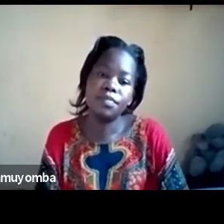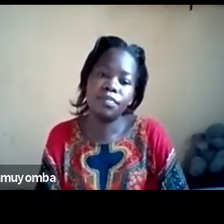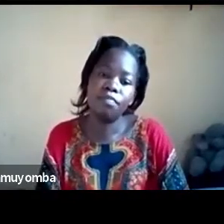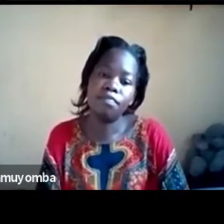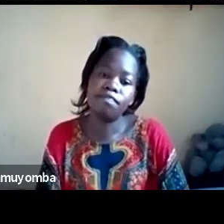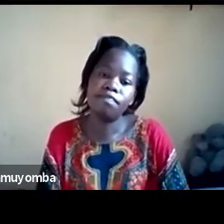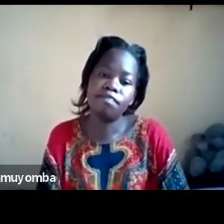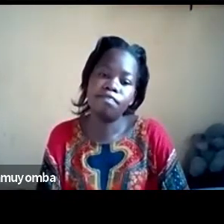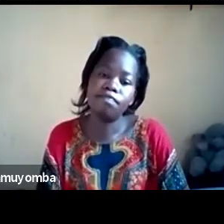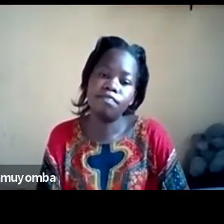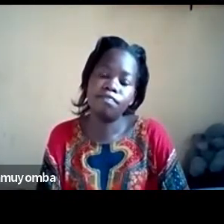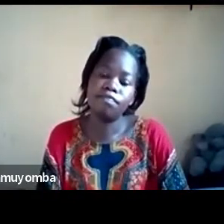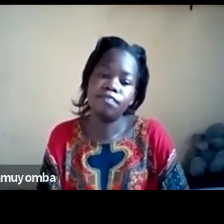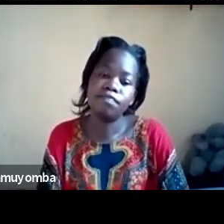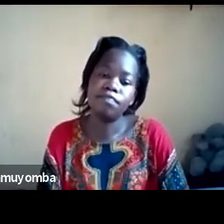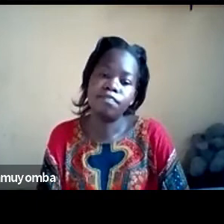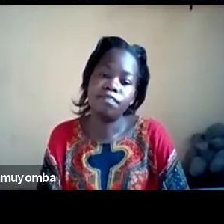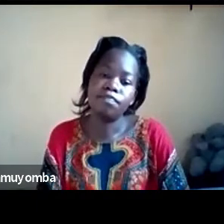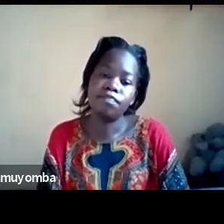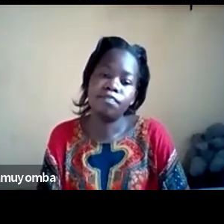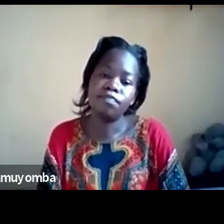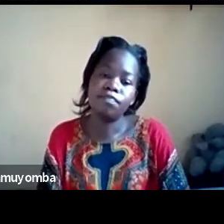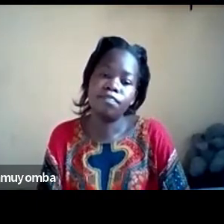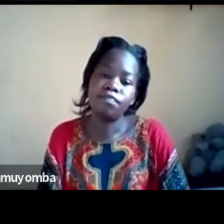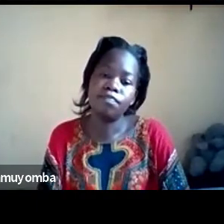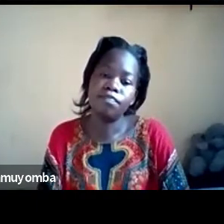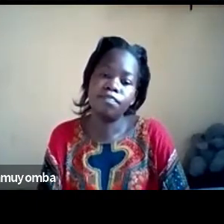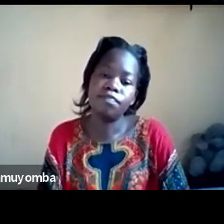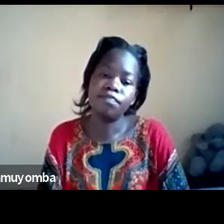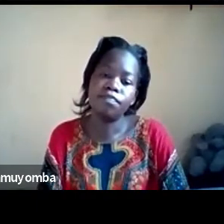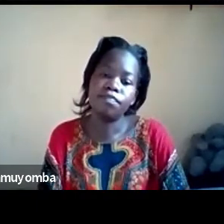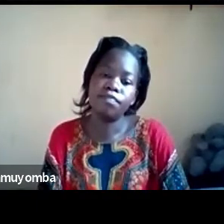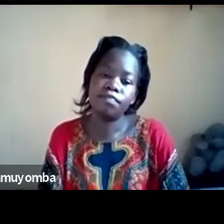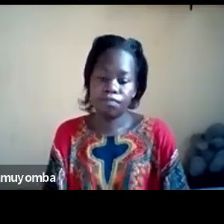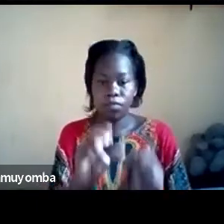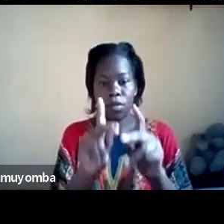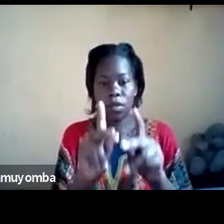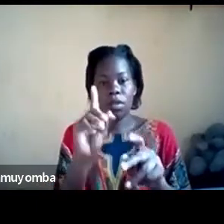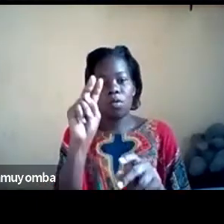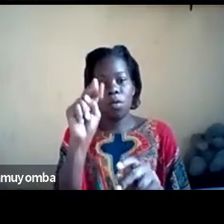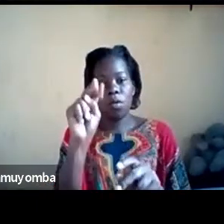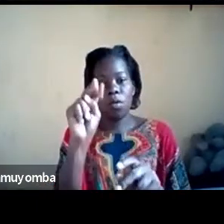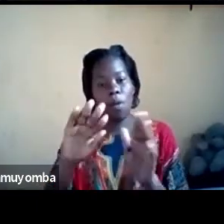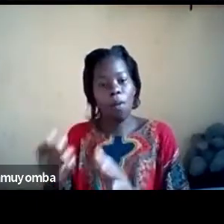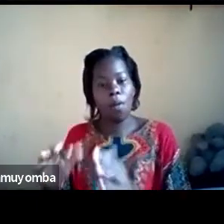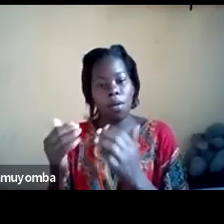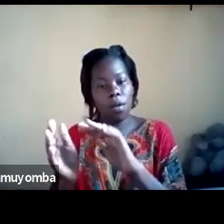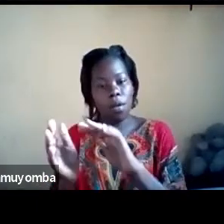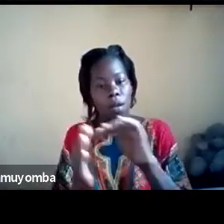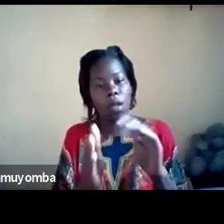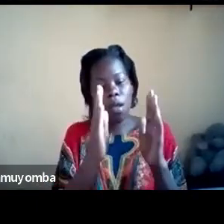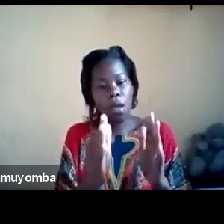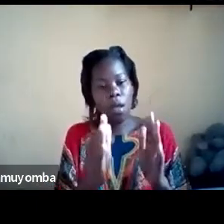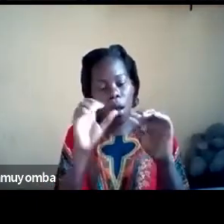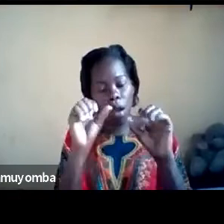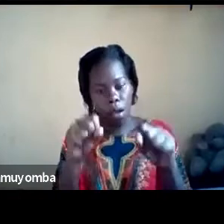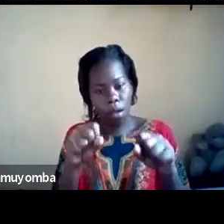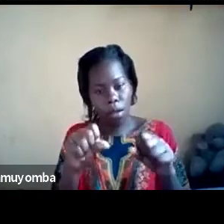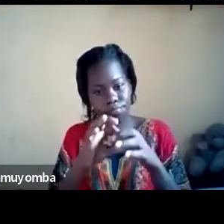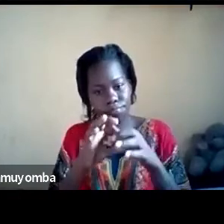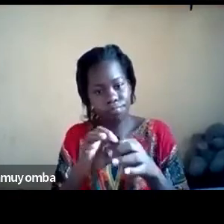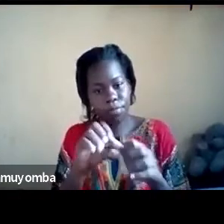least we can see you now. Good to see you. I'll come back to you shortly. Let me go through some of the questions. A recap on how we can make an update on the ideas. You